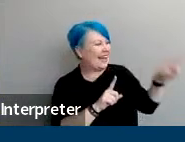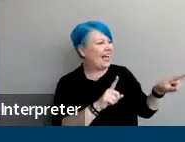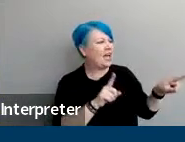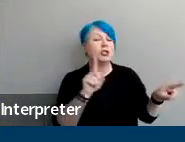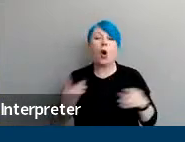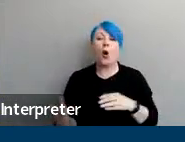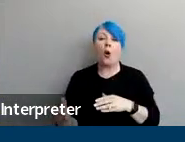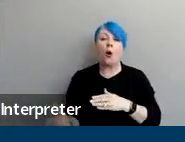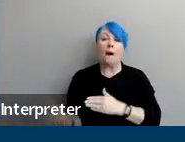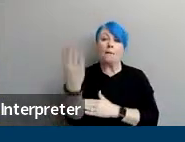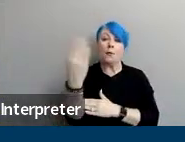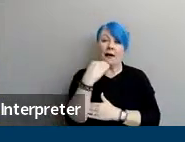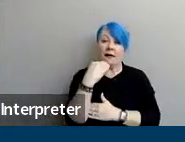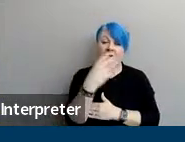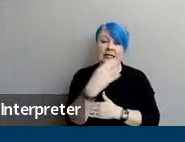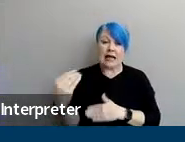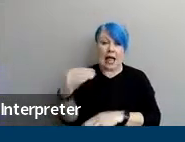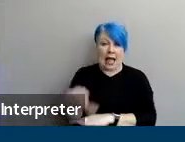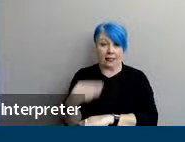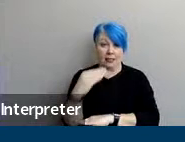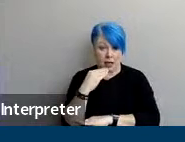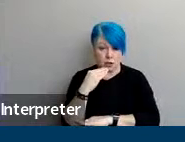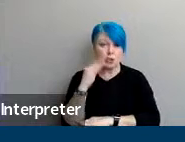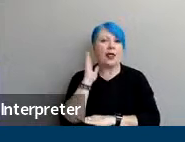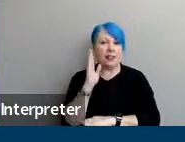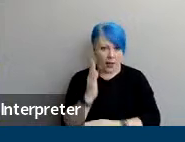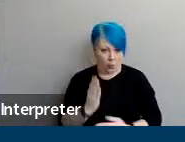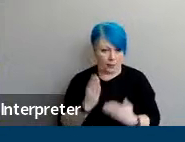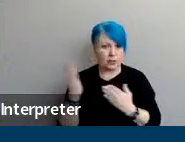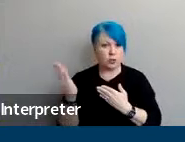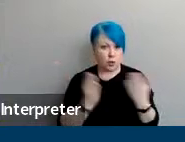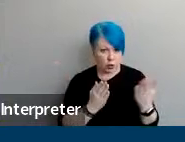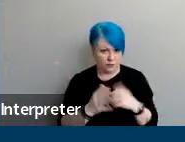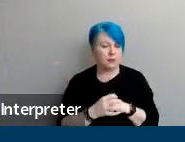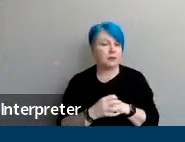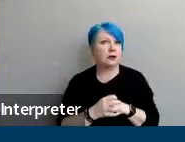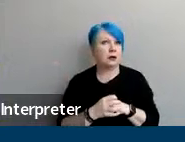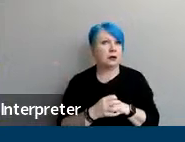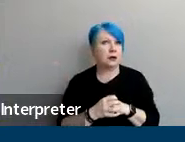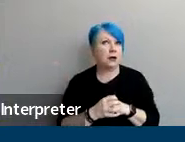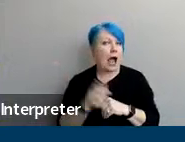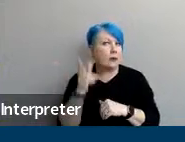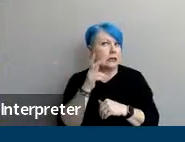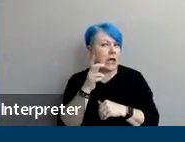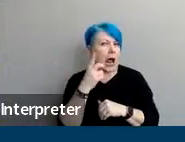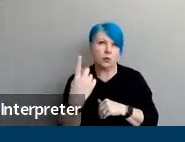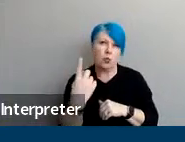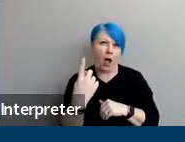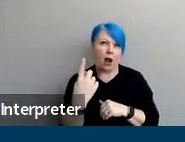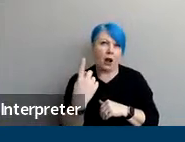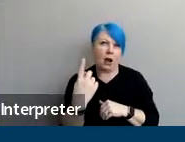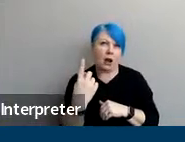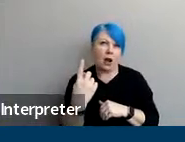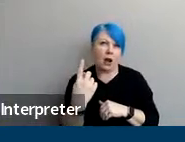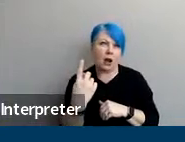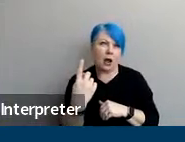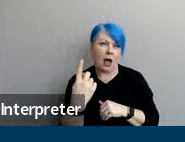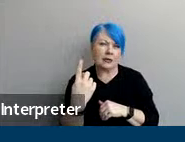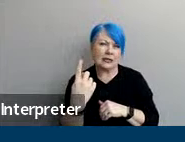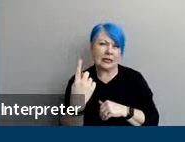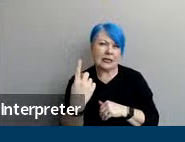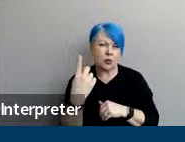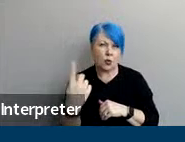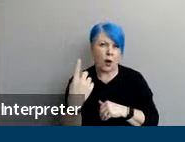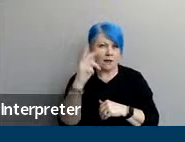practice and lunch research. I was listening and I was one of the people on politicians in Missouri